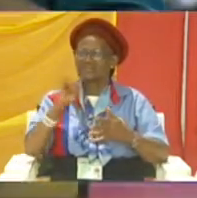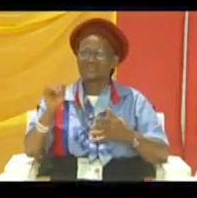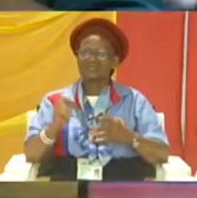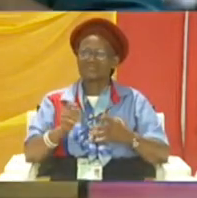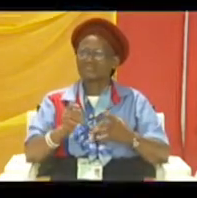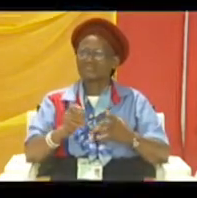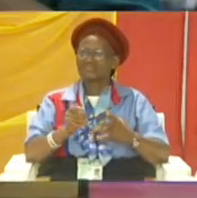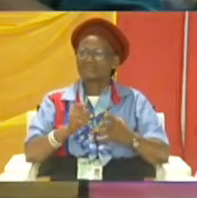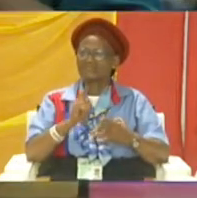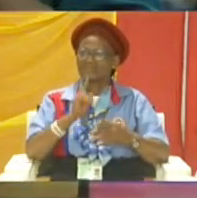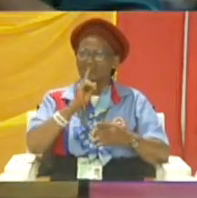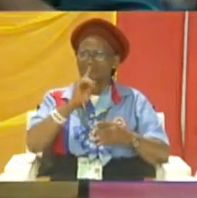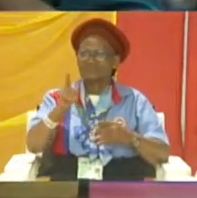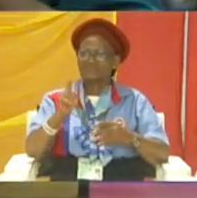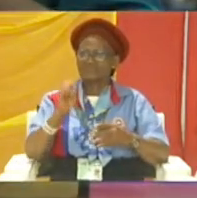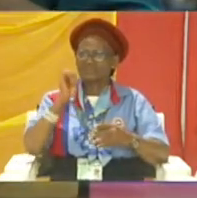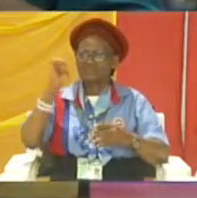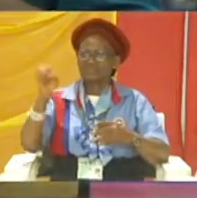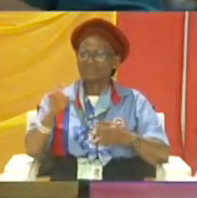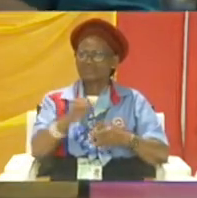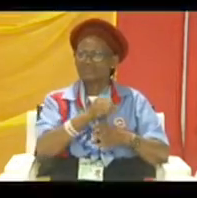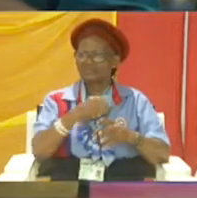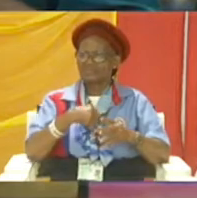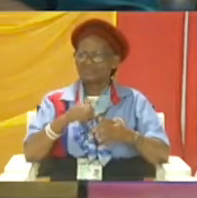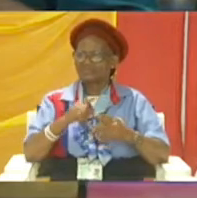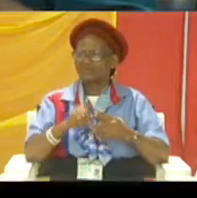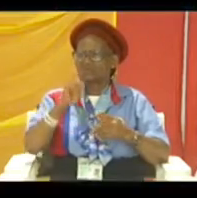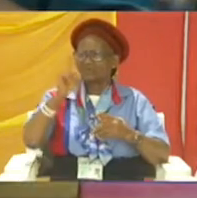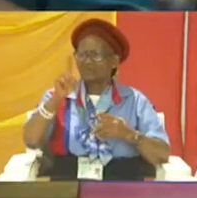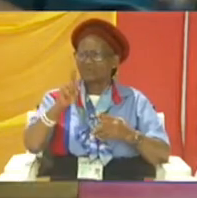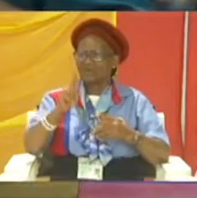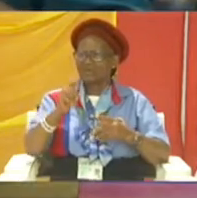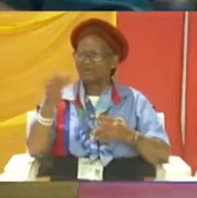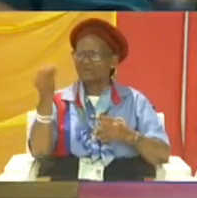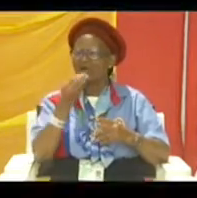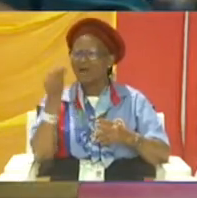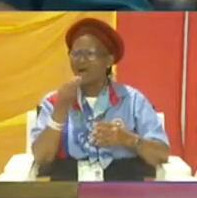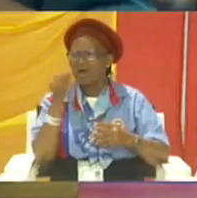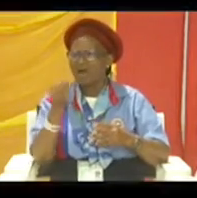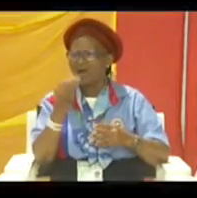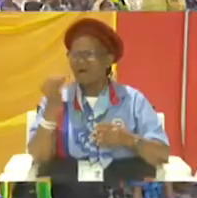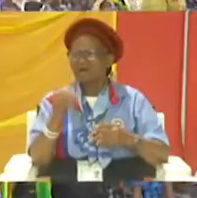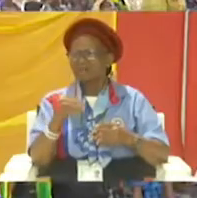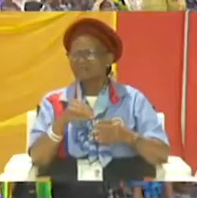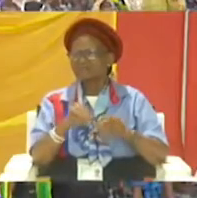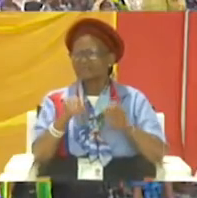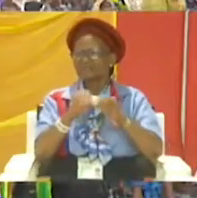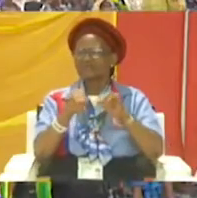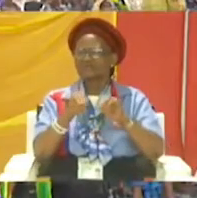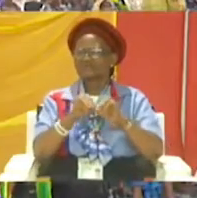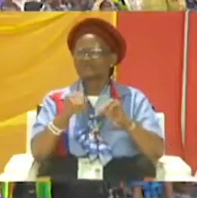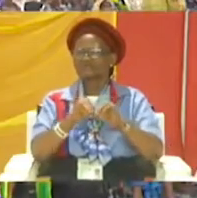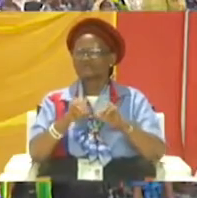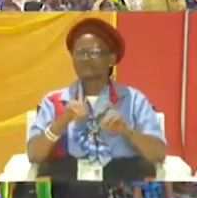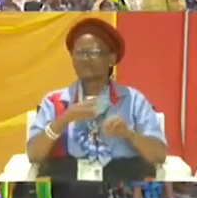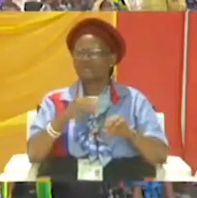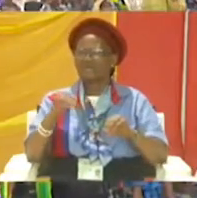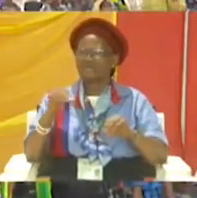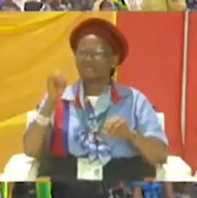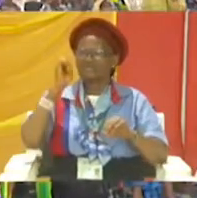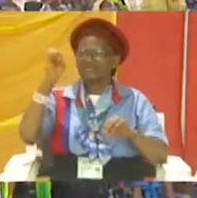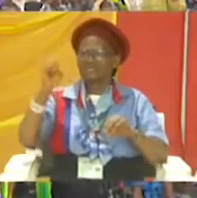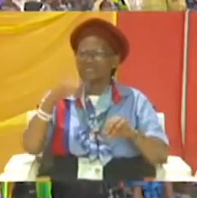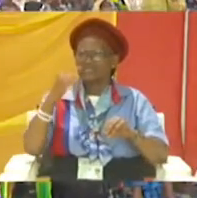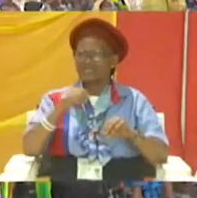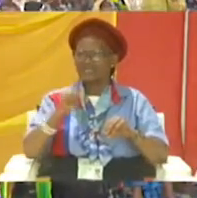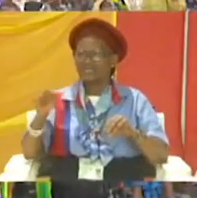Then they took me to one herbalist in Oshogbo. He was a strong